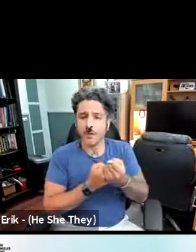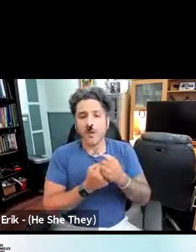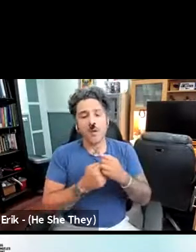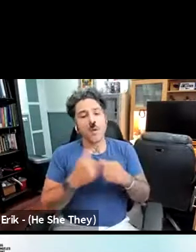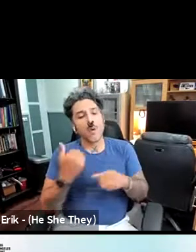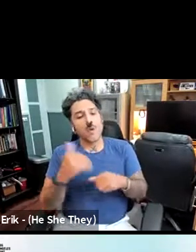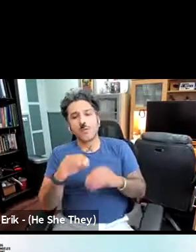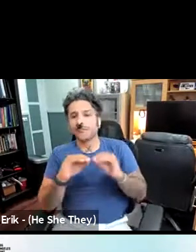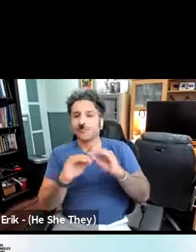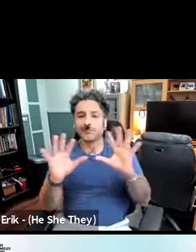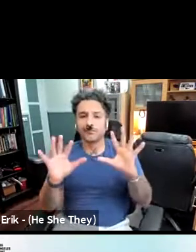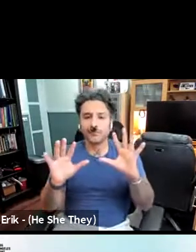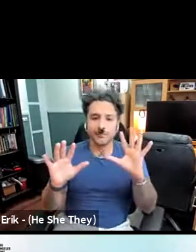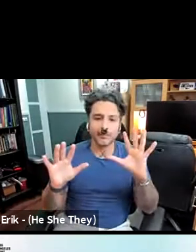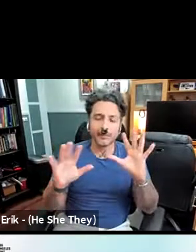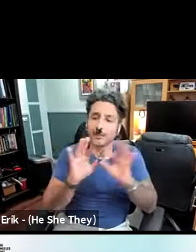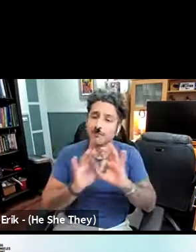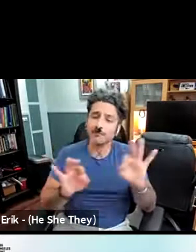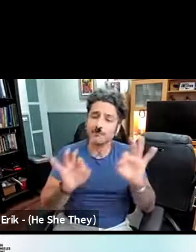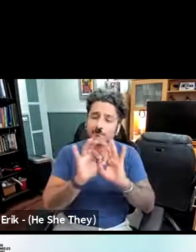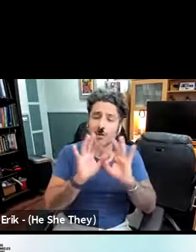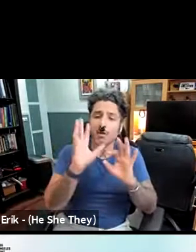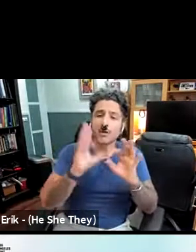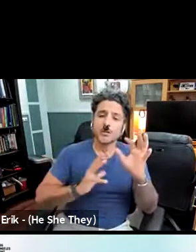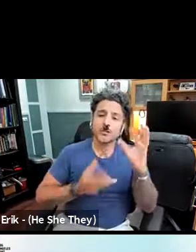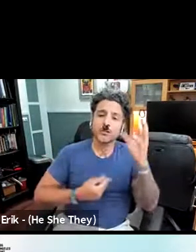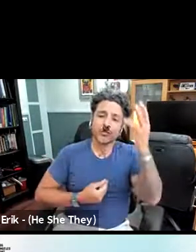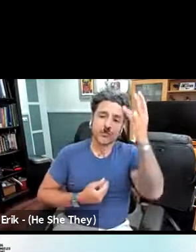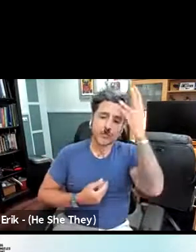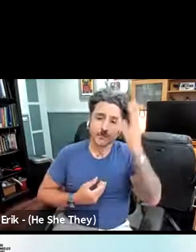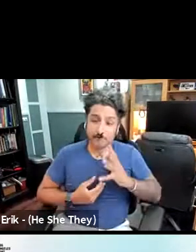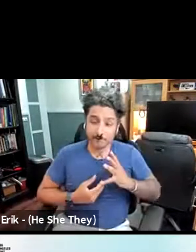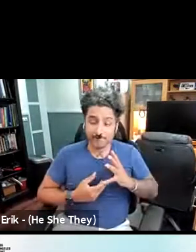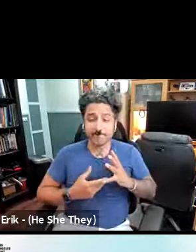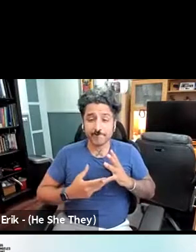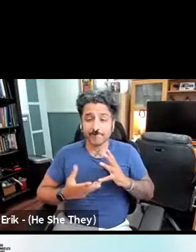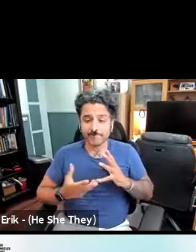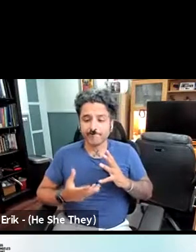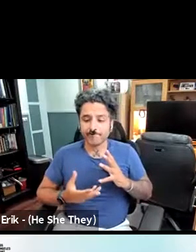obviously pouring into Black trans mass folks, Black trans men.